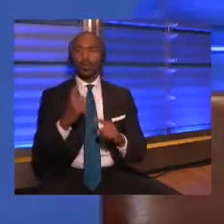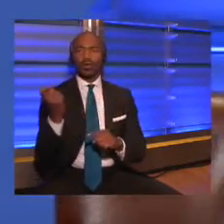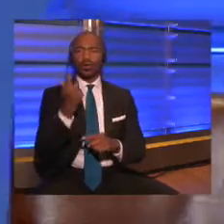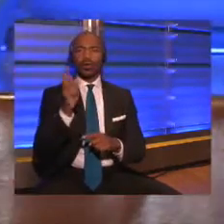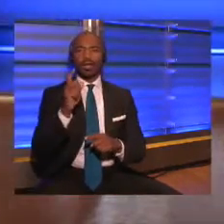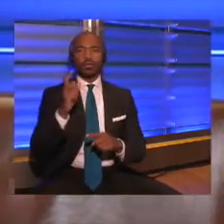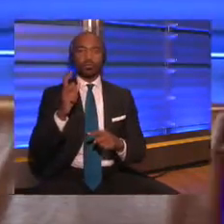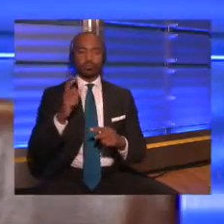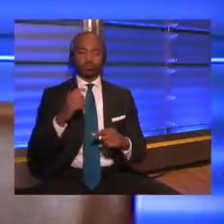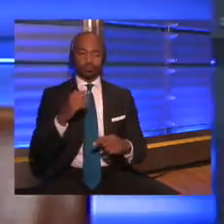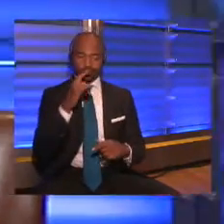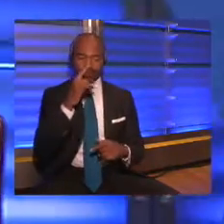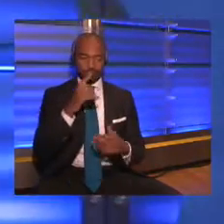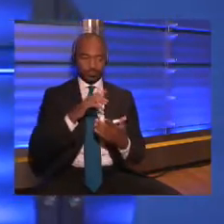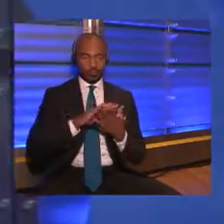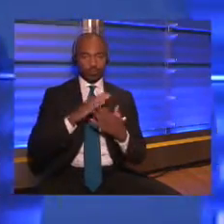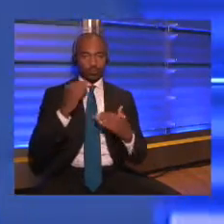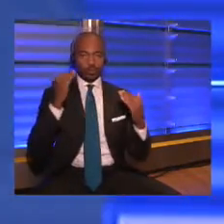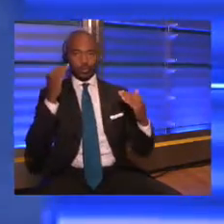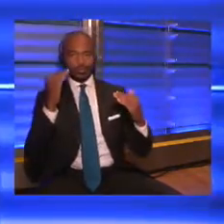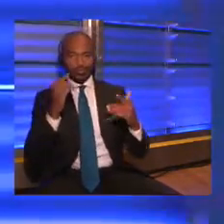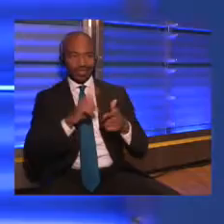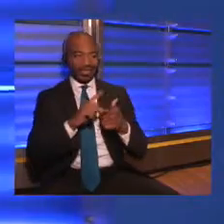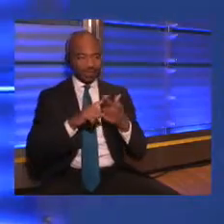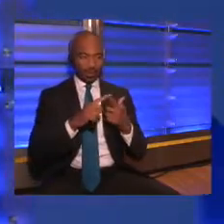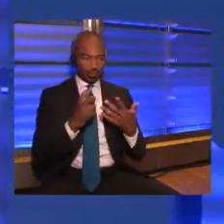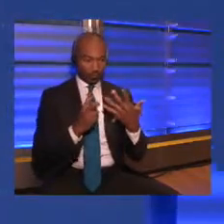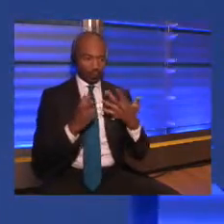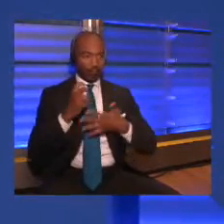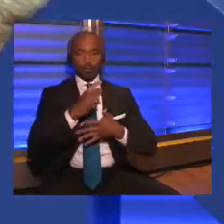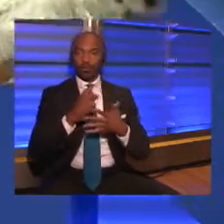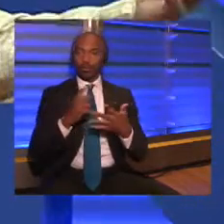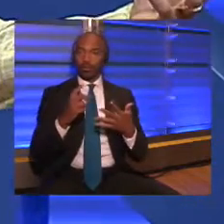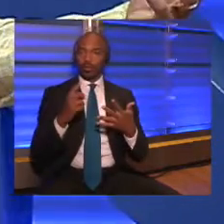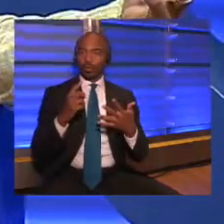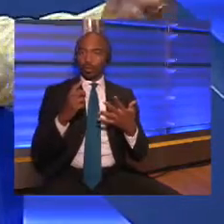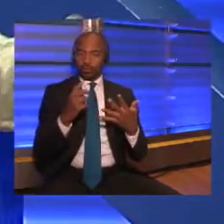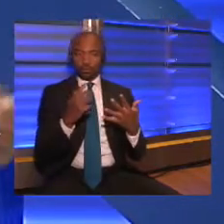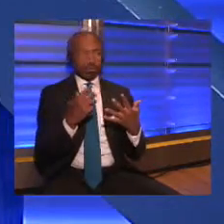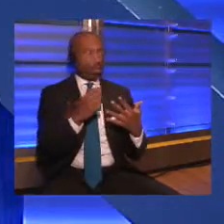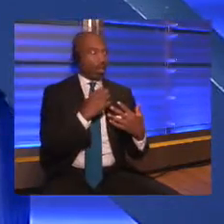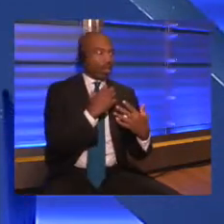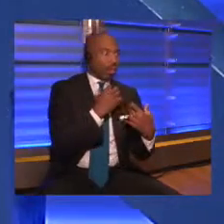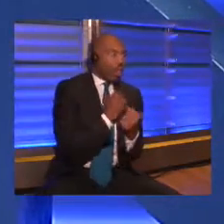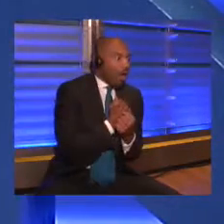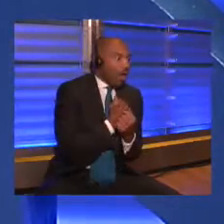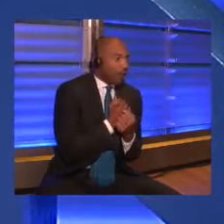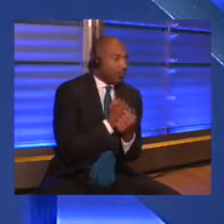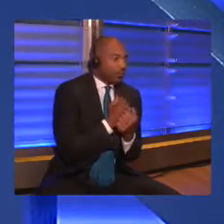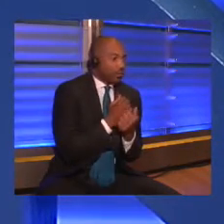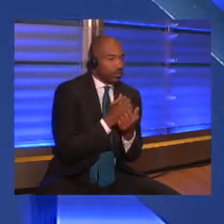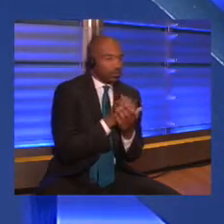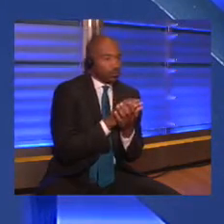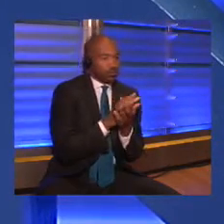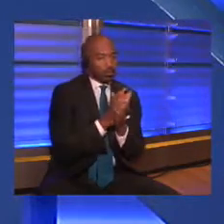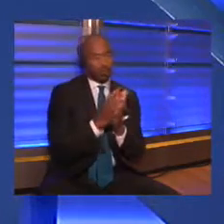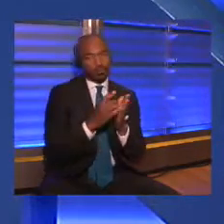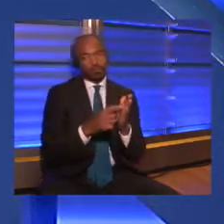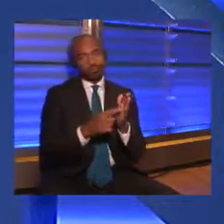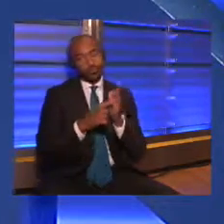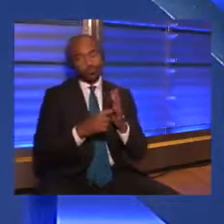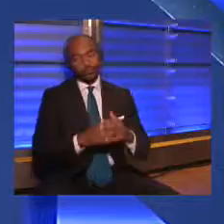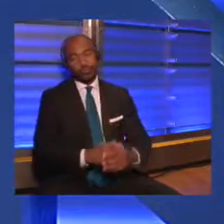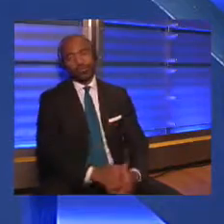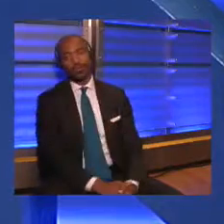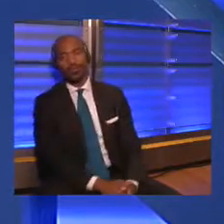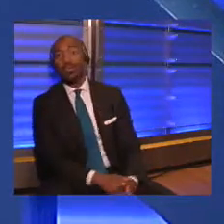right? And then pretty soon we start working, we start trading off our love tos for our have tos. And it